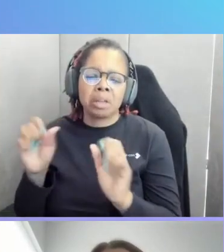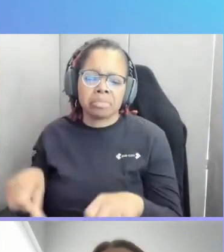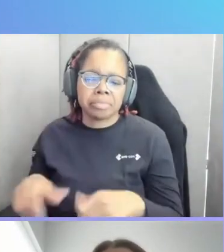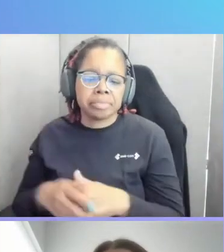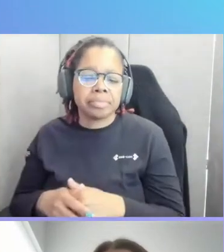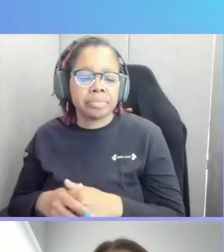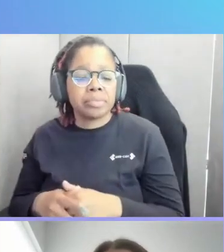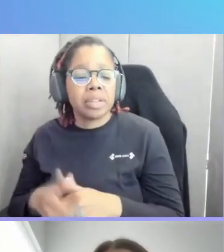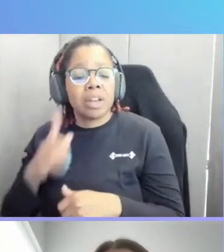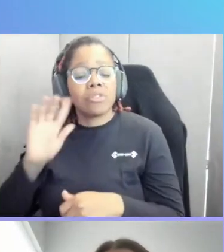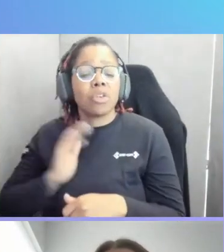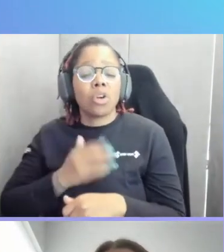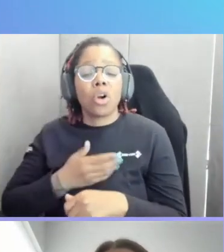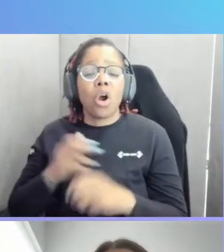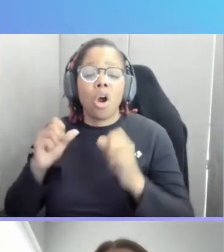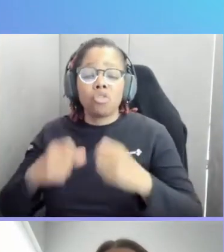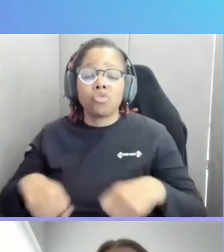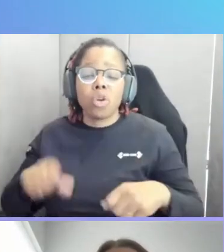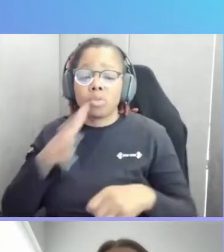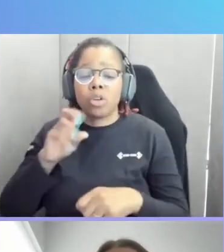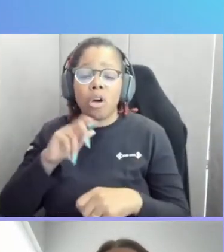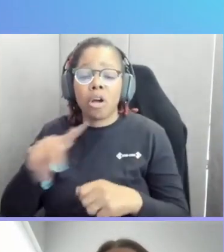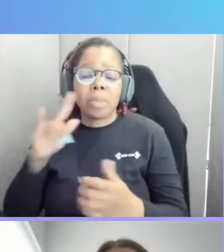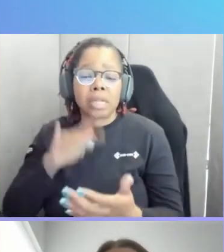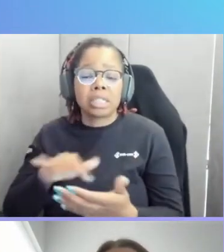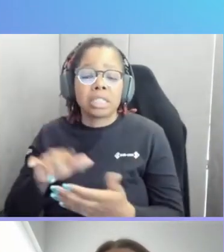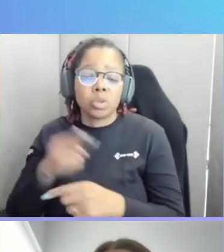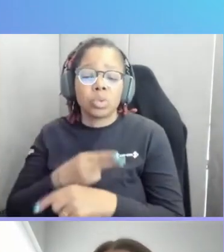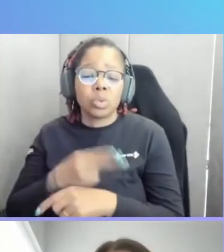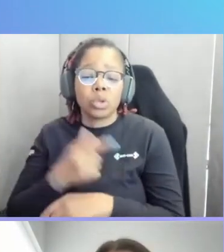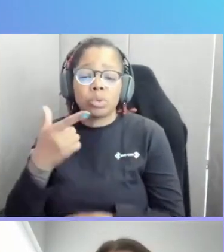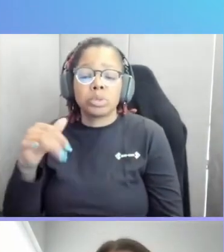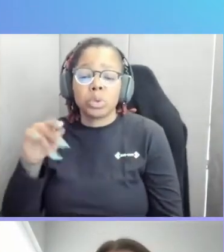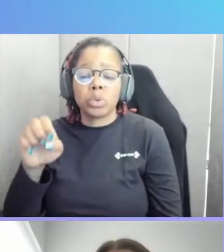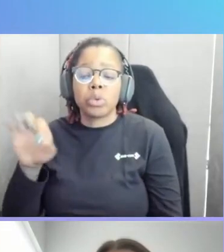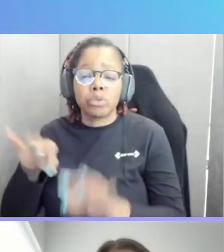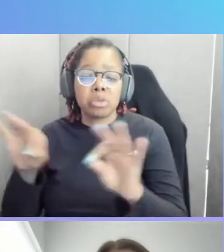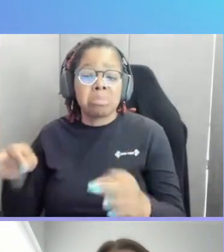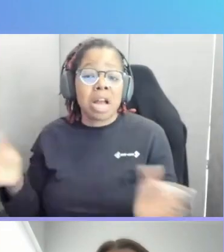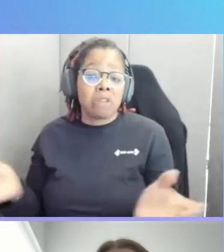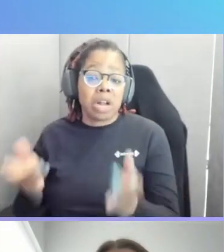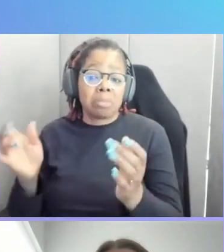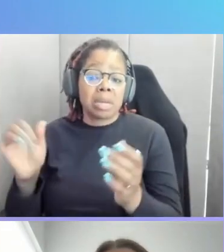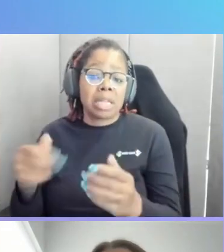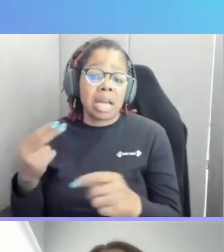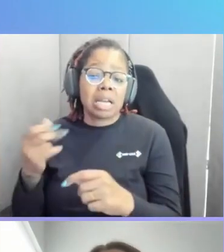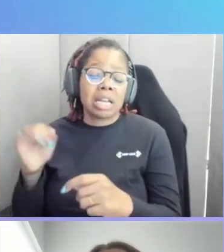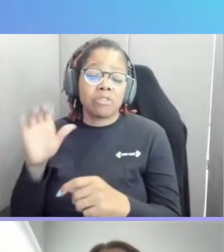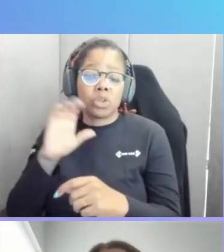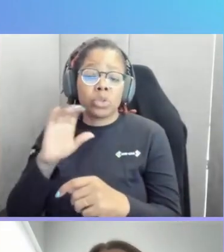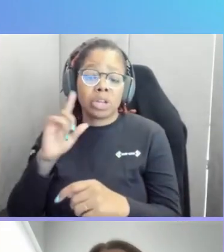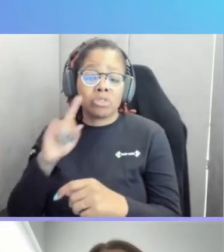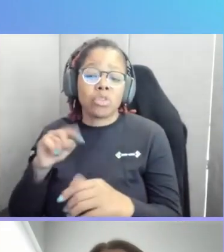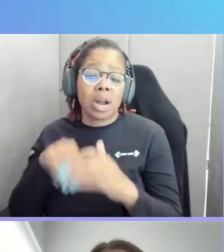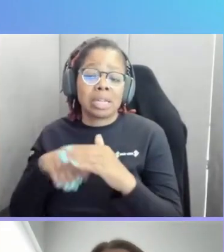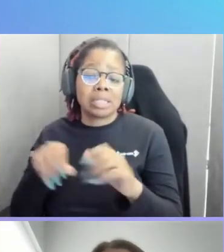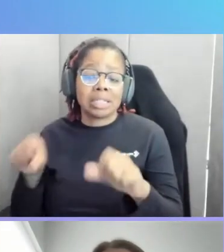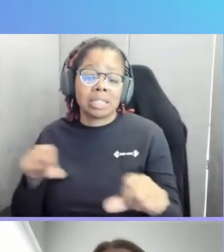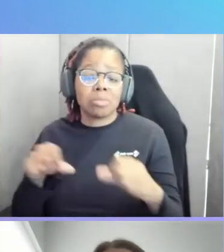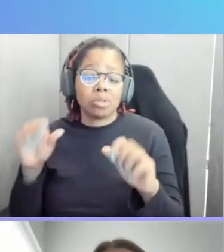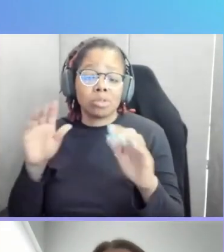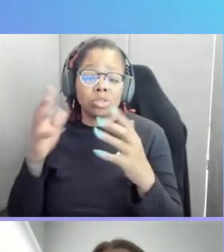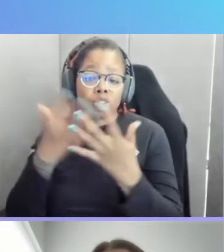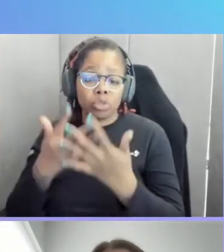our Row Talkback study is we leveraged Google Forms, so highly recommend that if you're looking for an accessible screener. We also